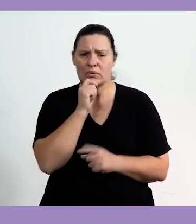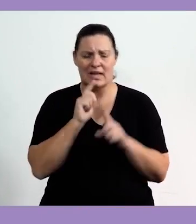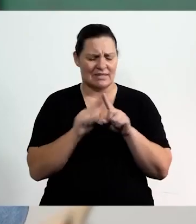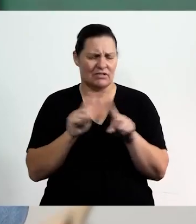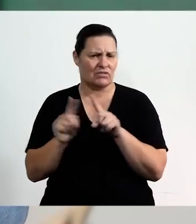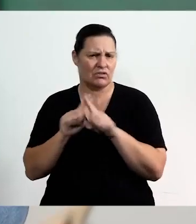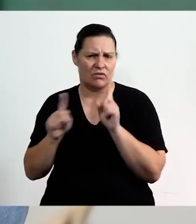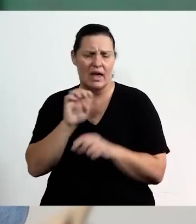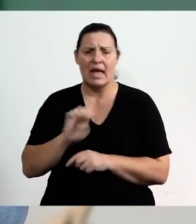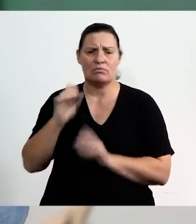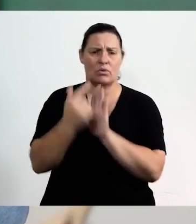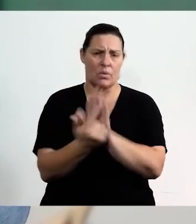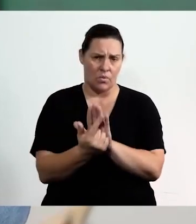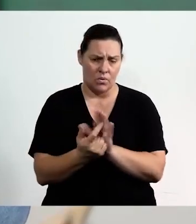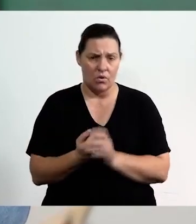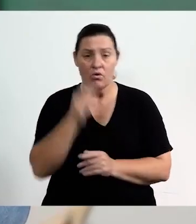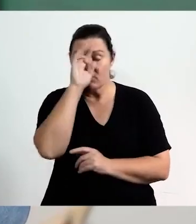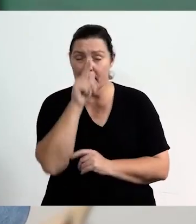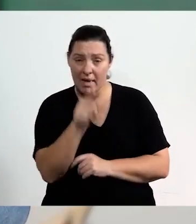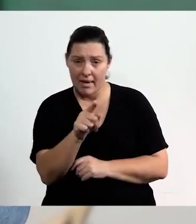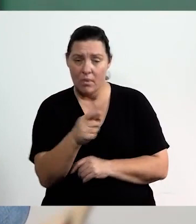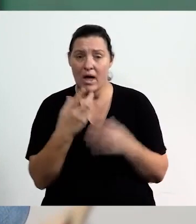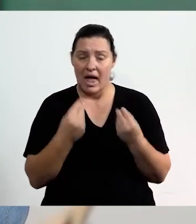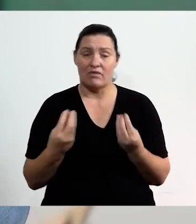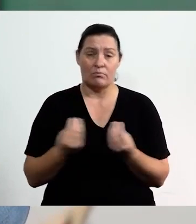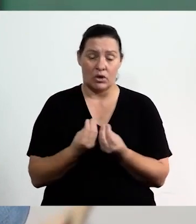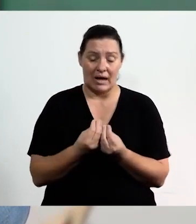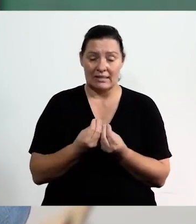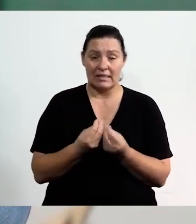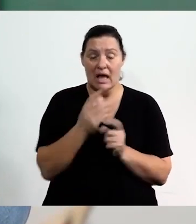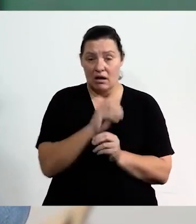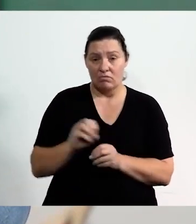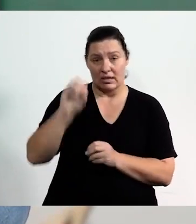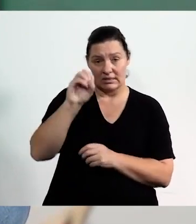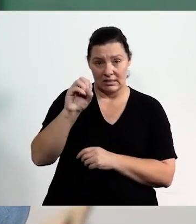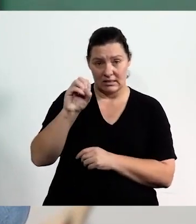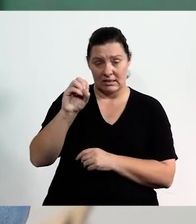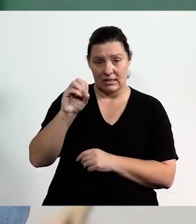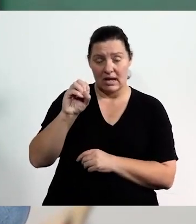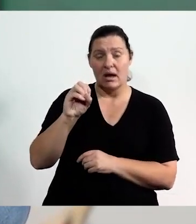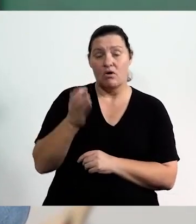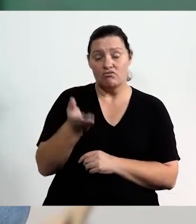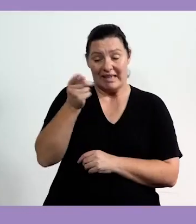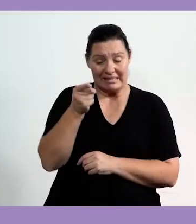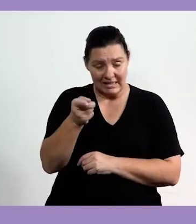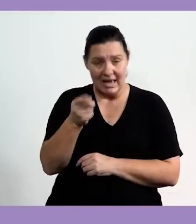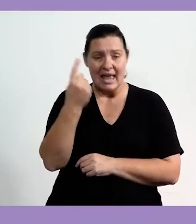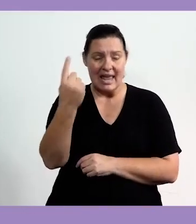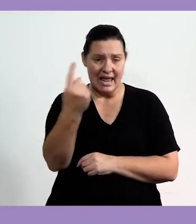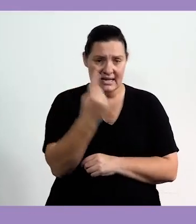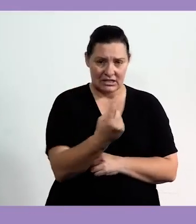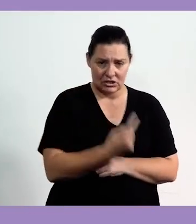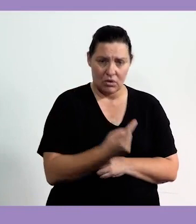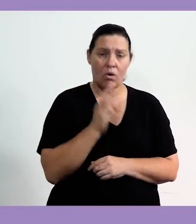question using our different exponential laws. Remember, when we have a product that is raised to an exponent,